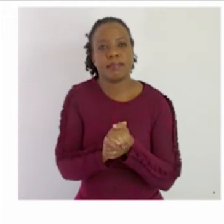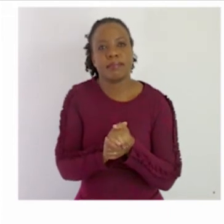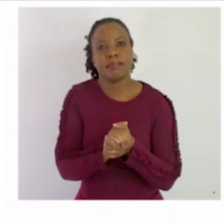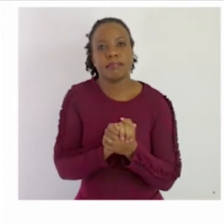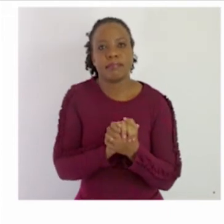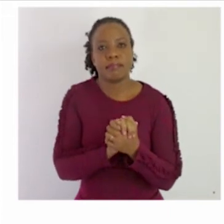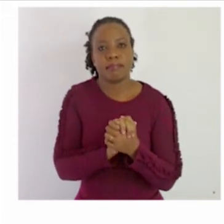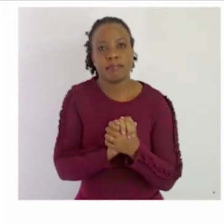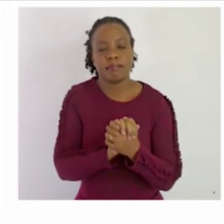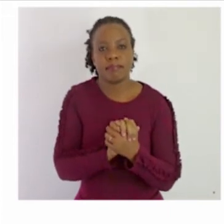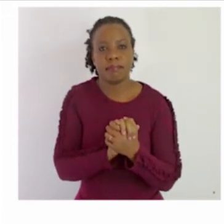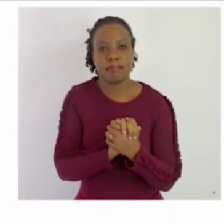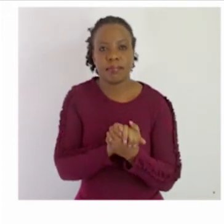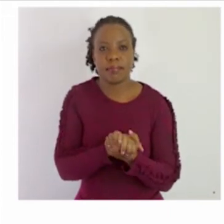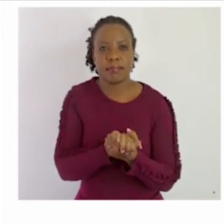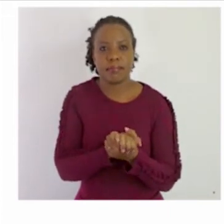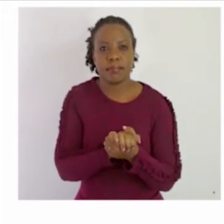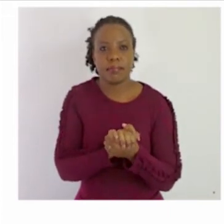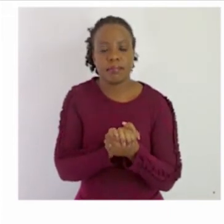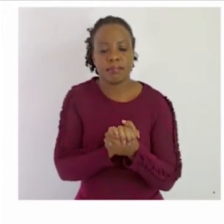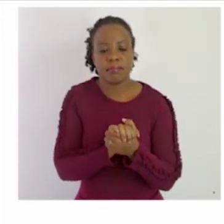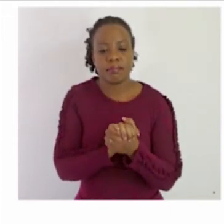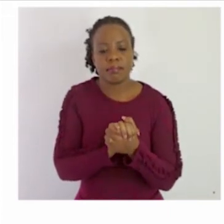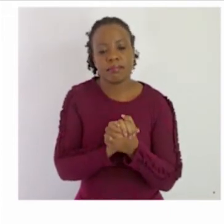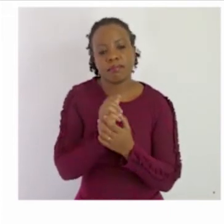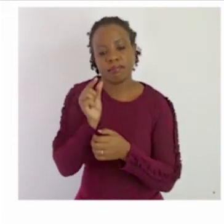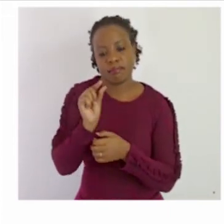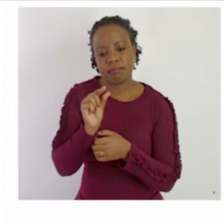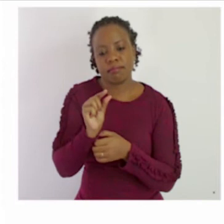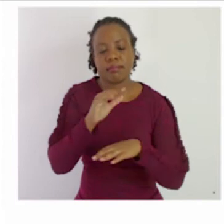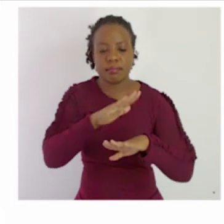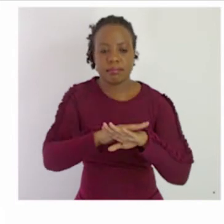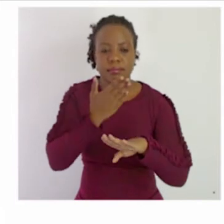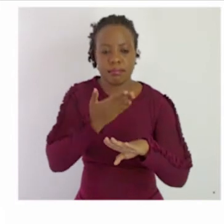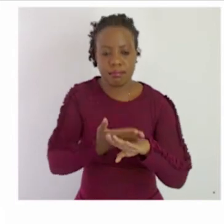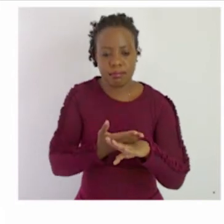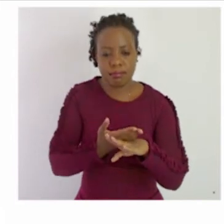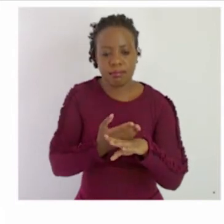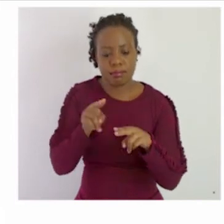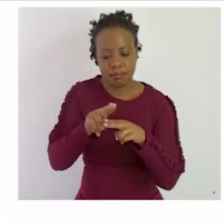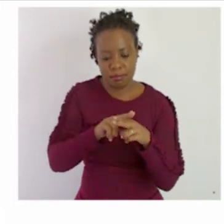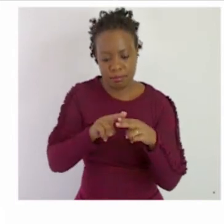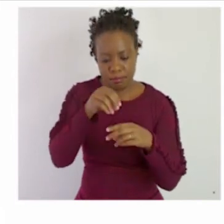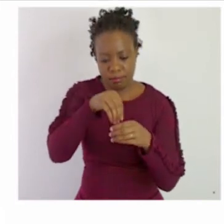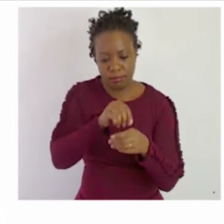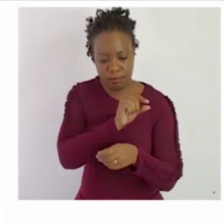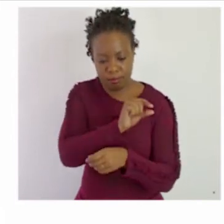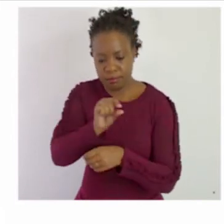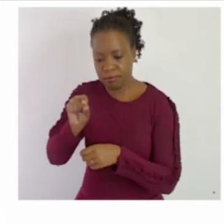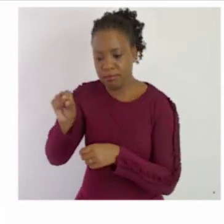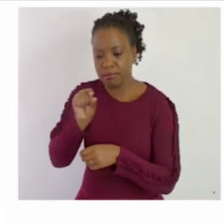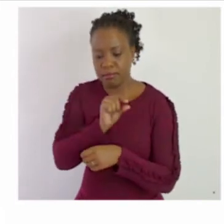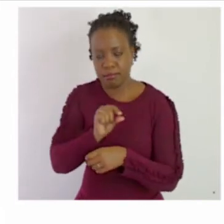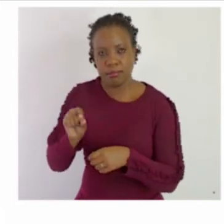noun. A few examples of abstract nouns used in sentences are